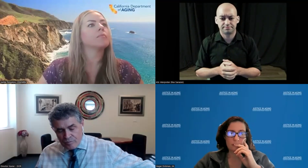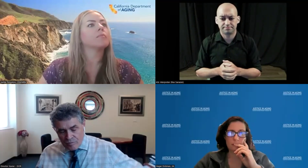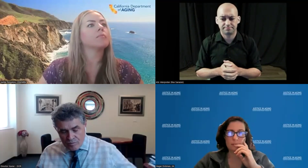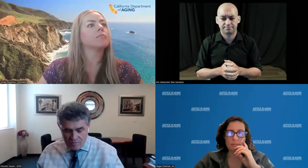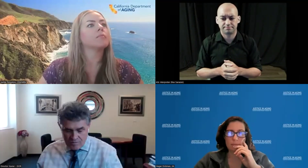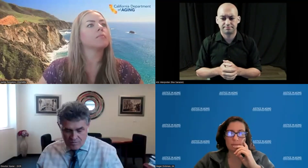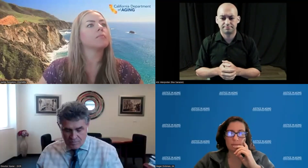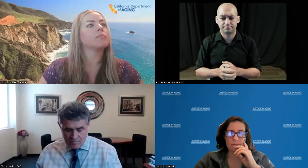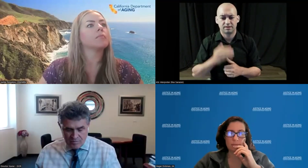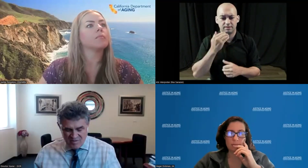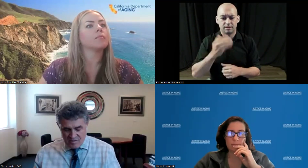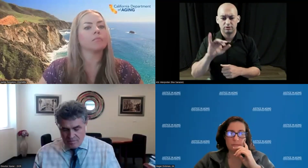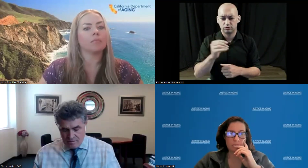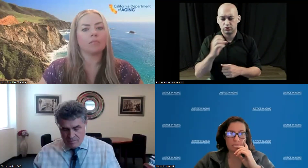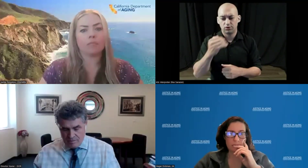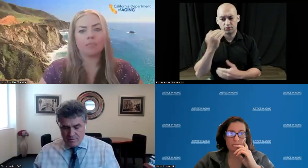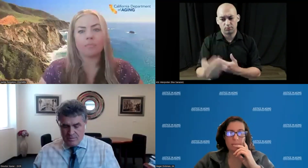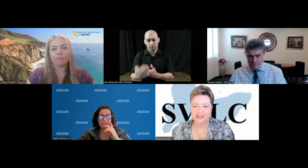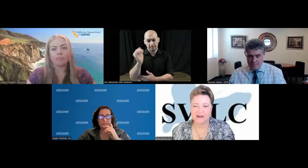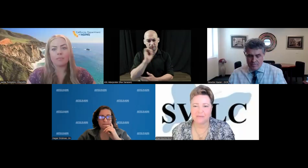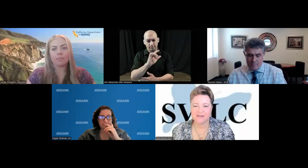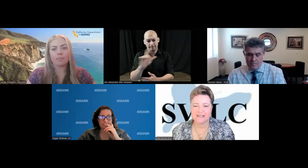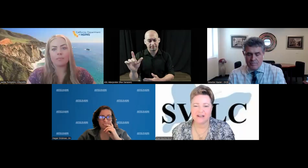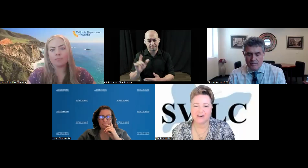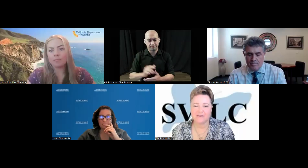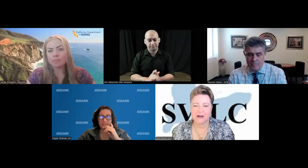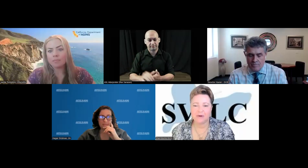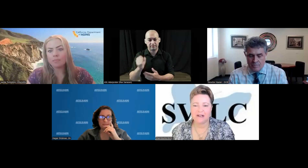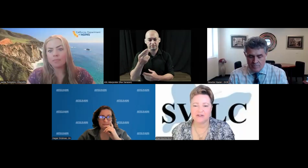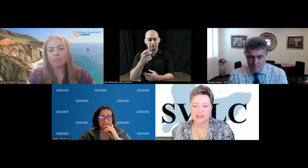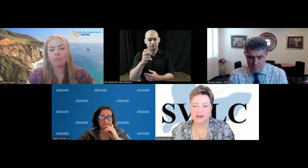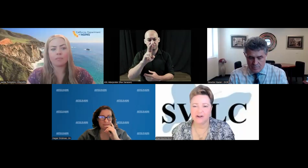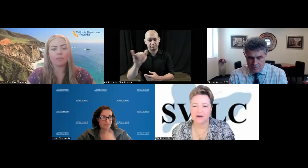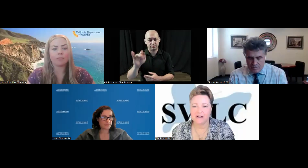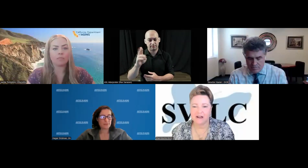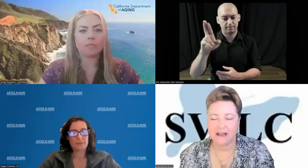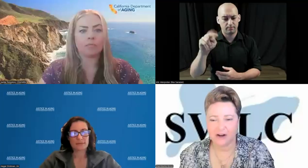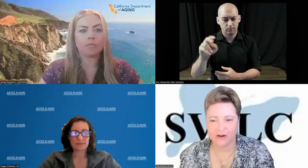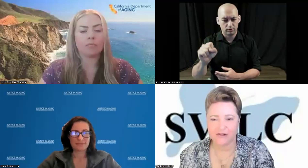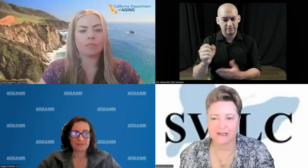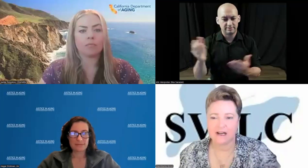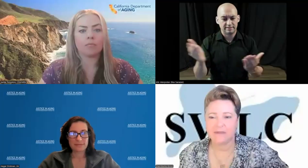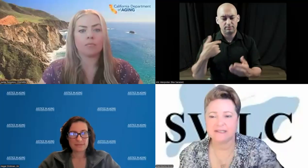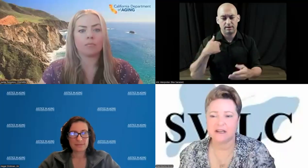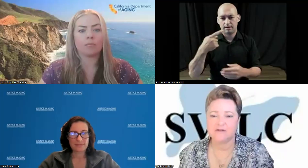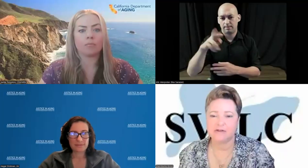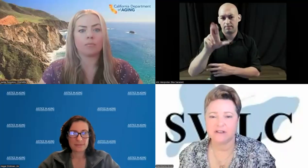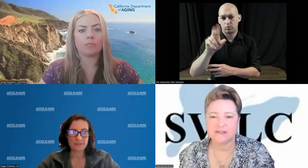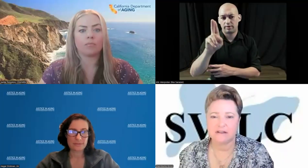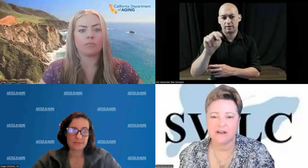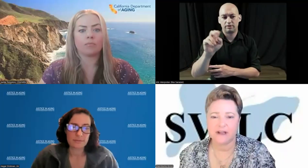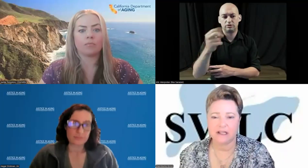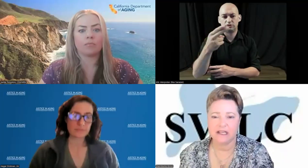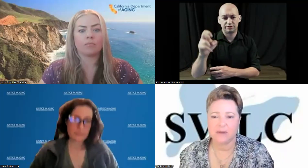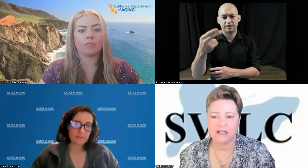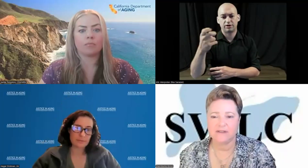Thank you, Joe. Good morning, everyone. Sherry Burns here. My pronouns are she, her, and hers, and I'm the Executive Director of